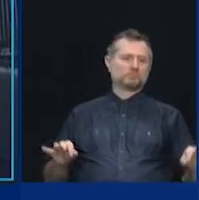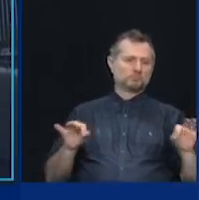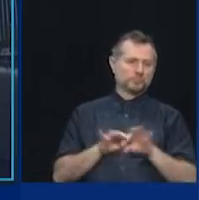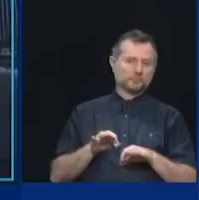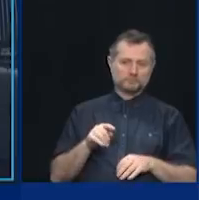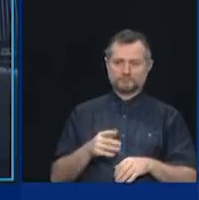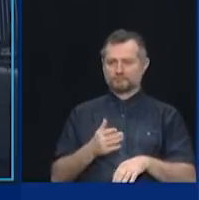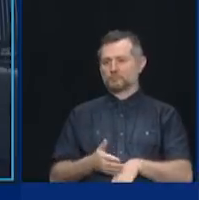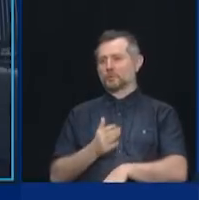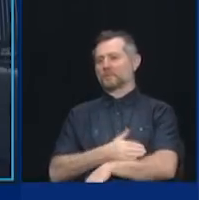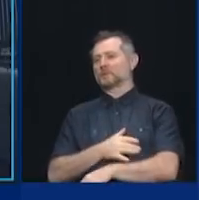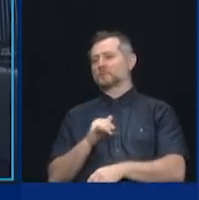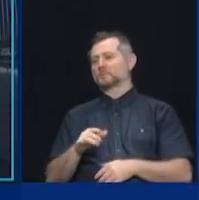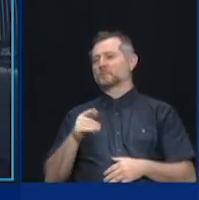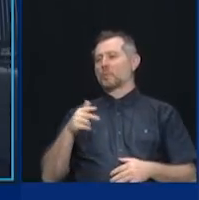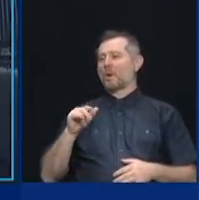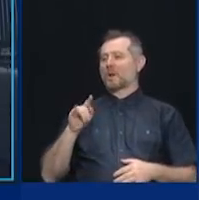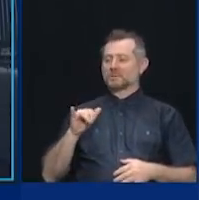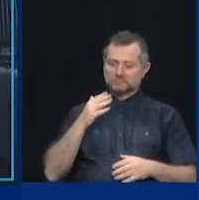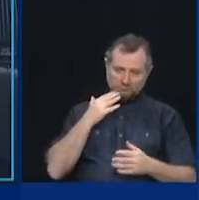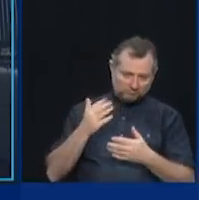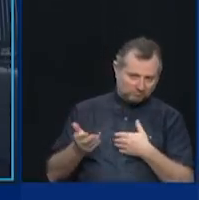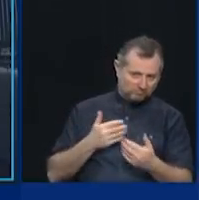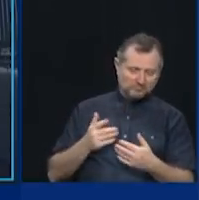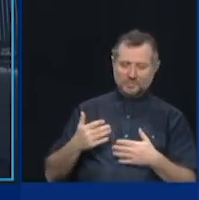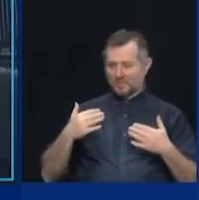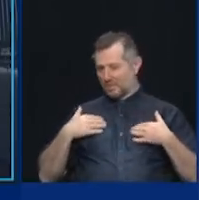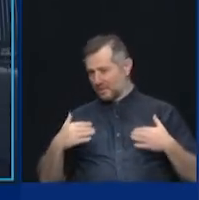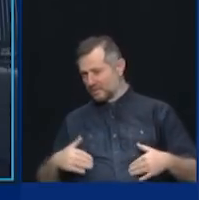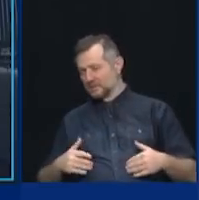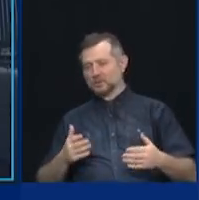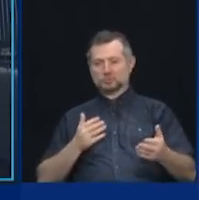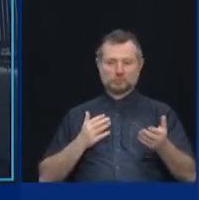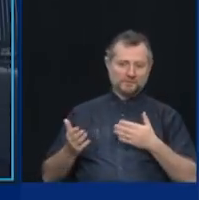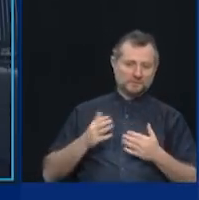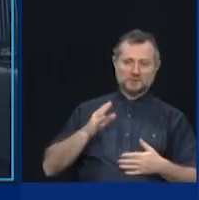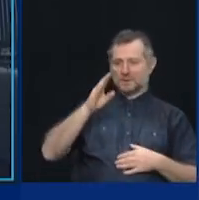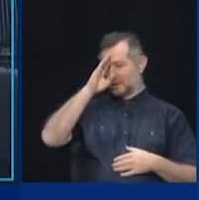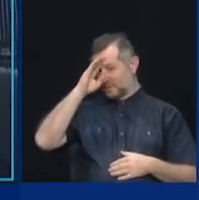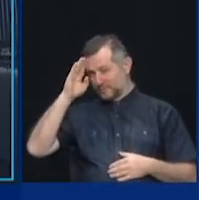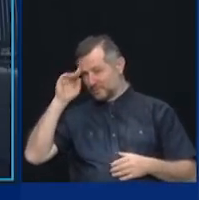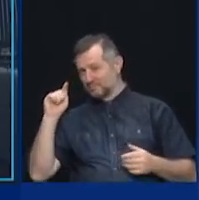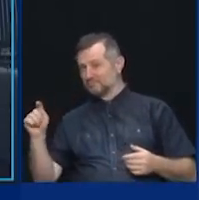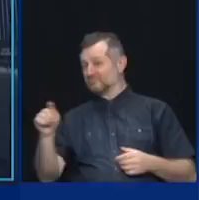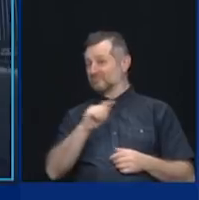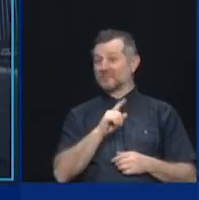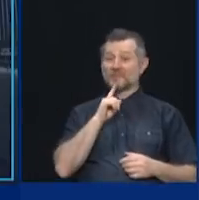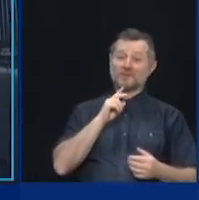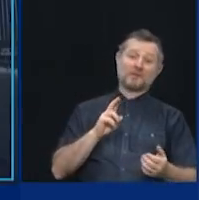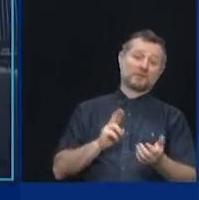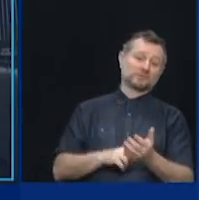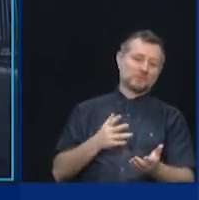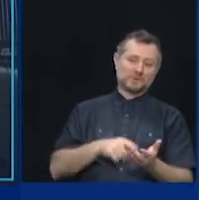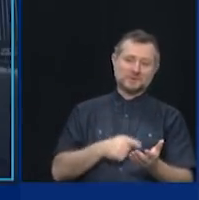healthcare facilities. And what it says is plan now